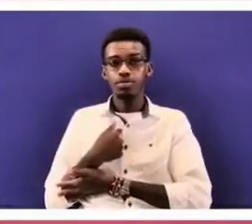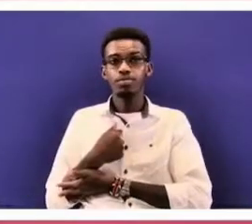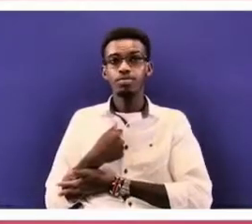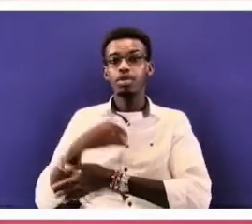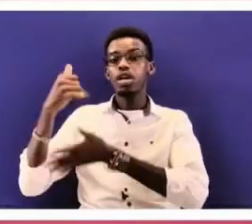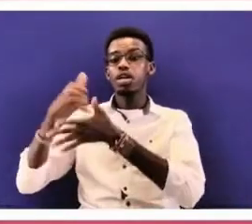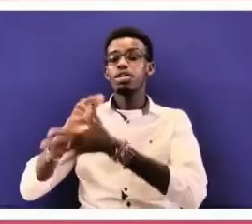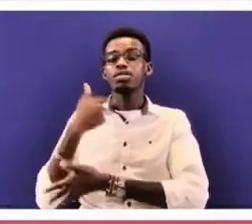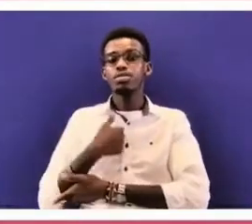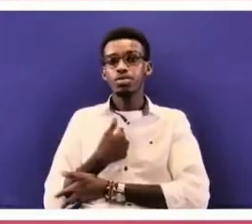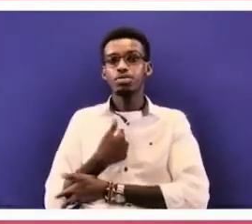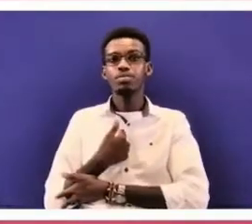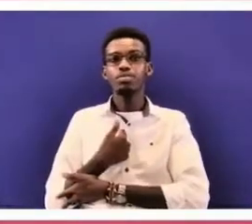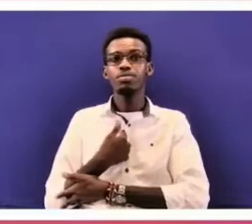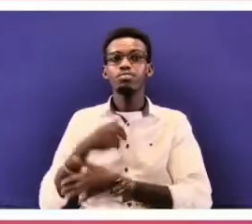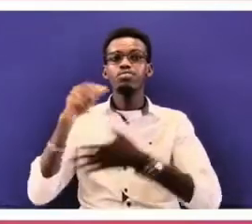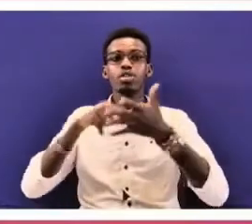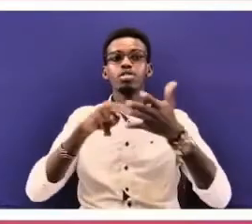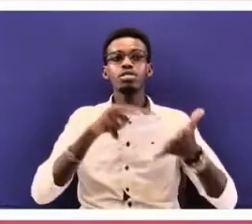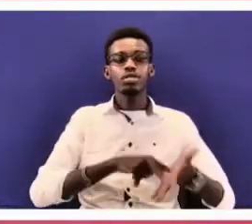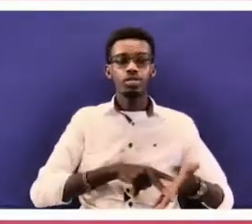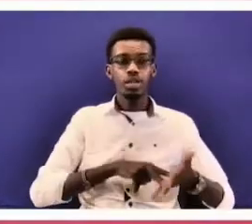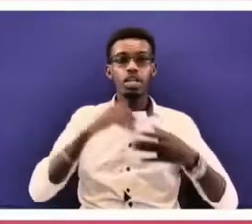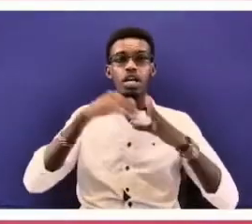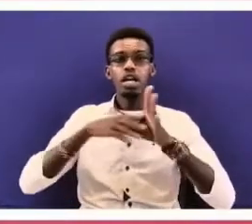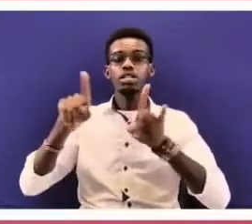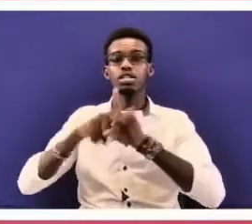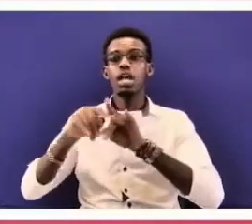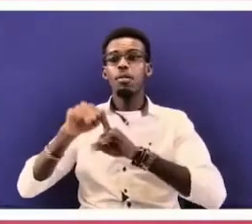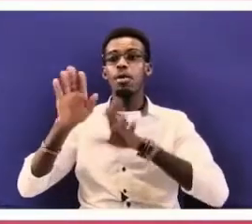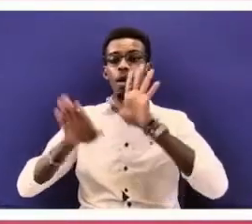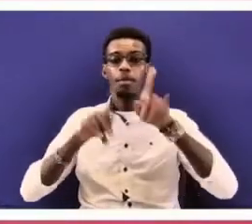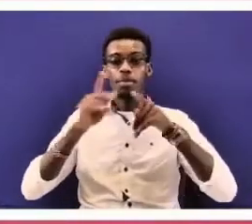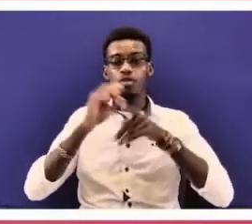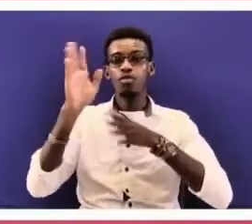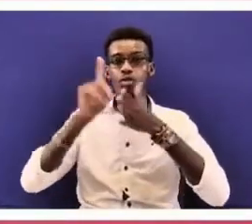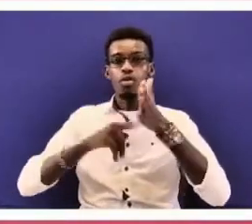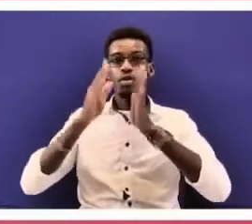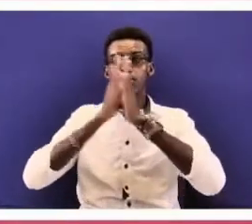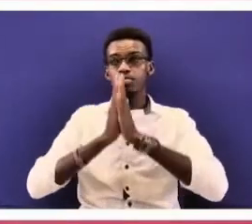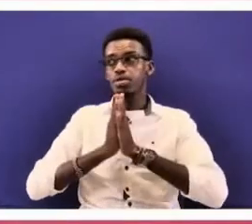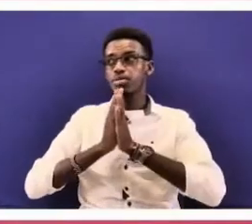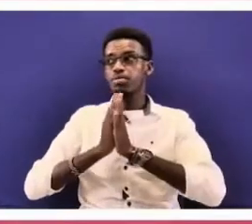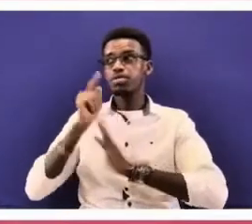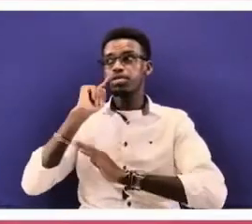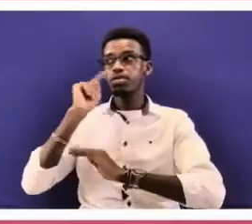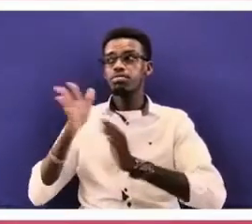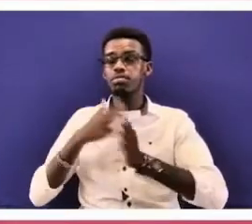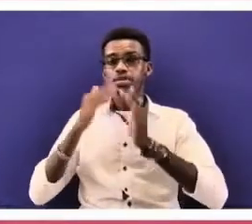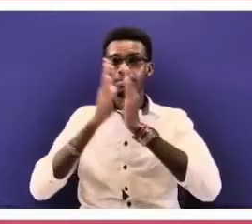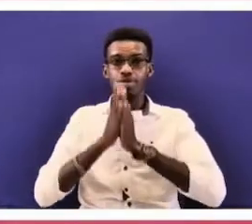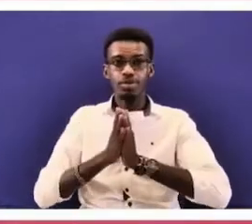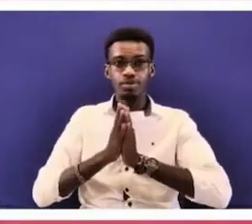It's me standing in the need of prayer. This is my prayer